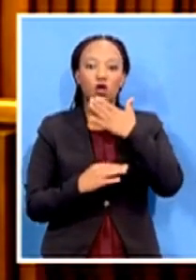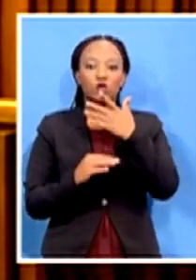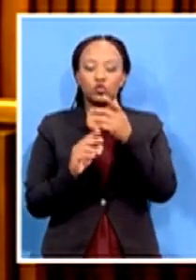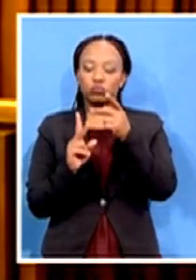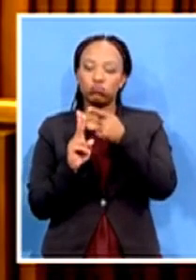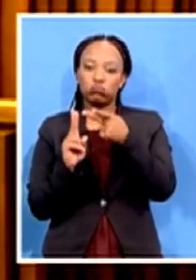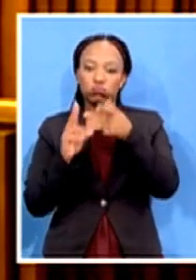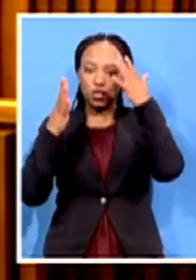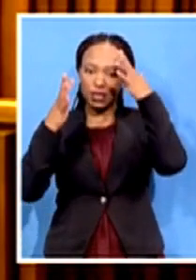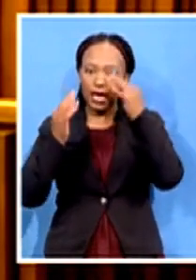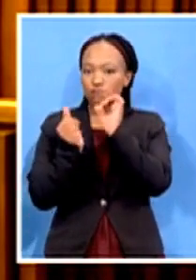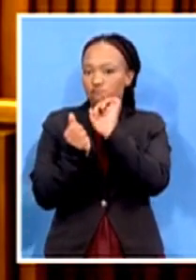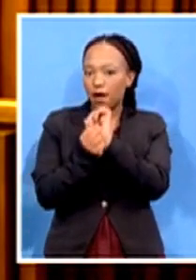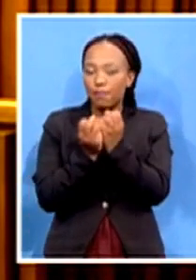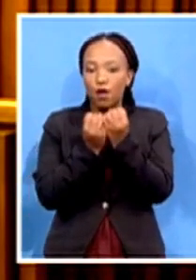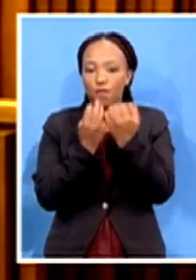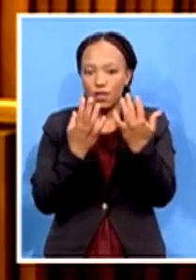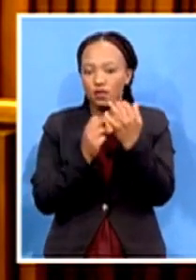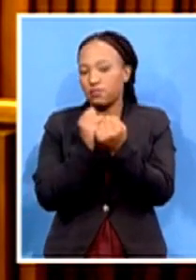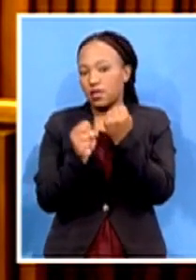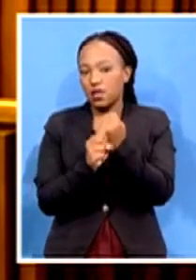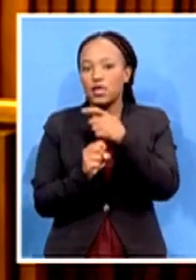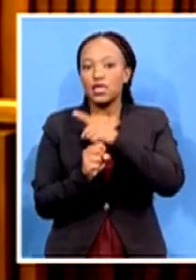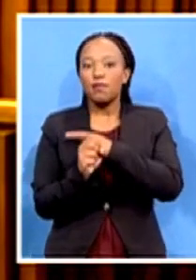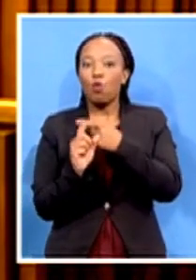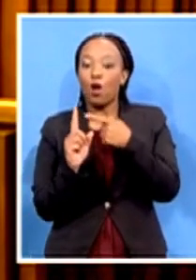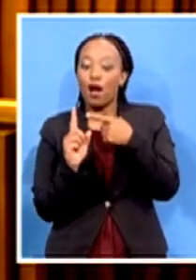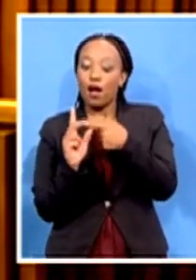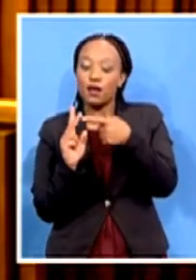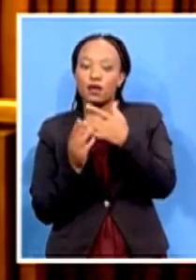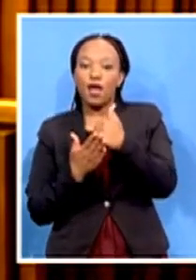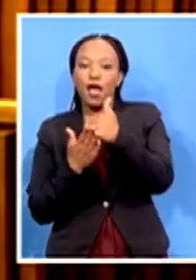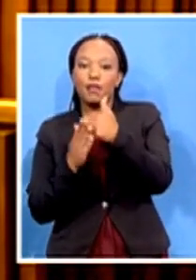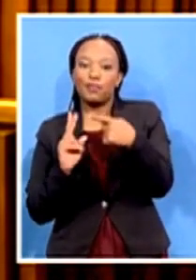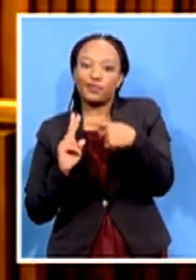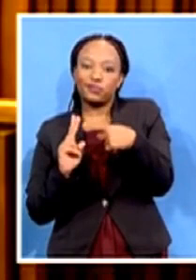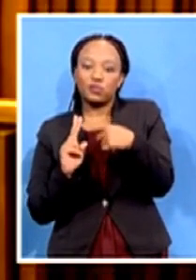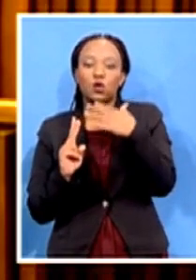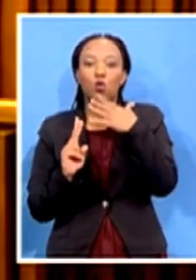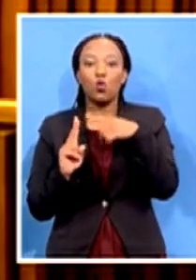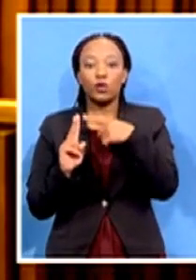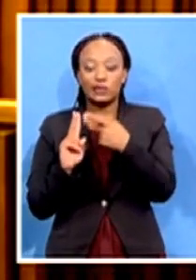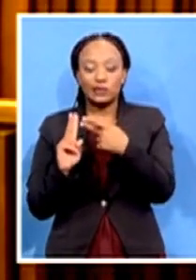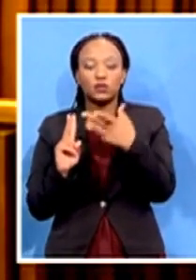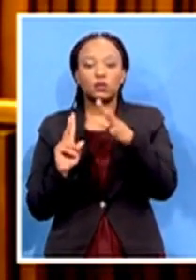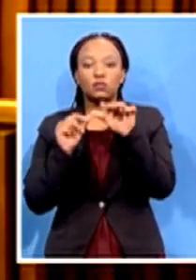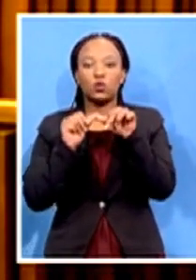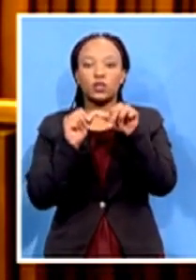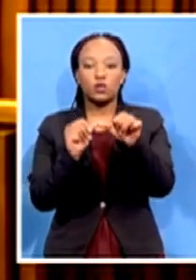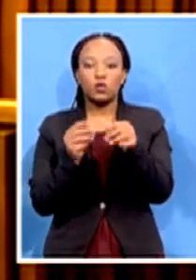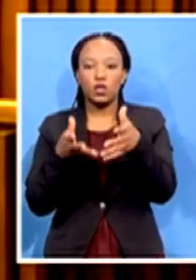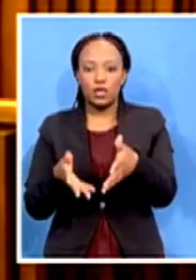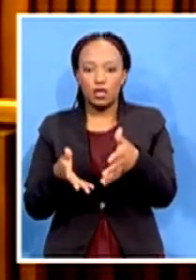Mdluli and his co-accused, as you pointed out, Mthembeni Mthunzi. That will continue here in the Johannesburg High Court.